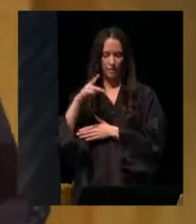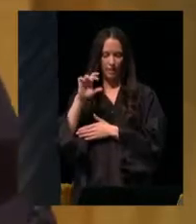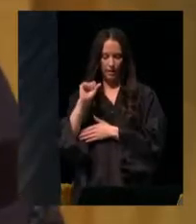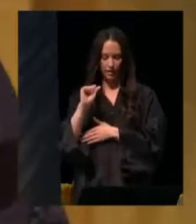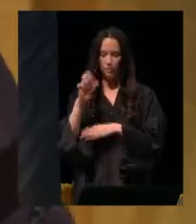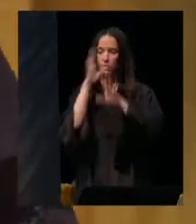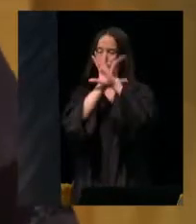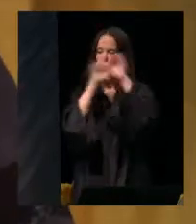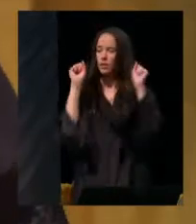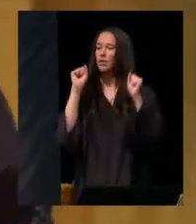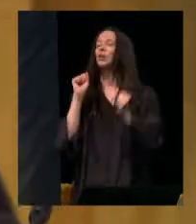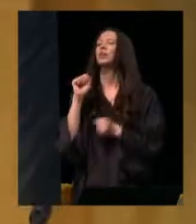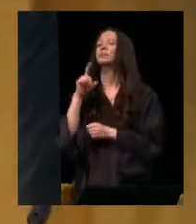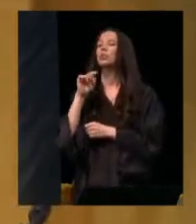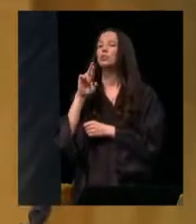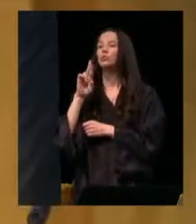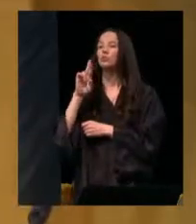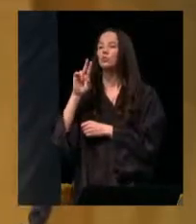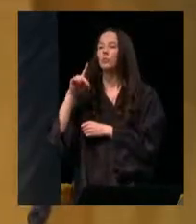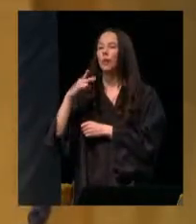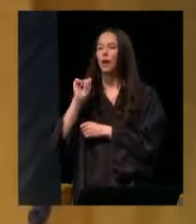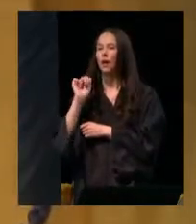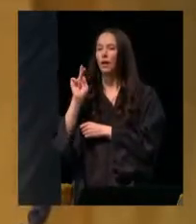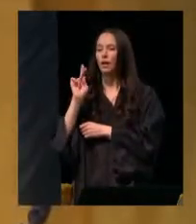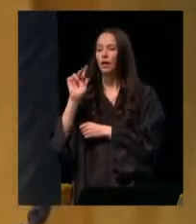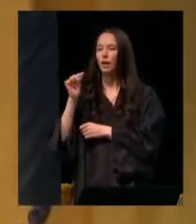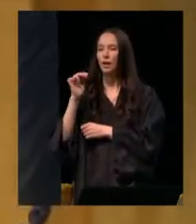Dr. Rupek Gandhi.